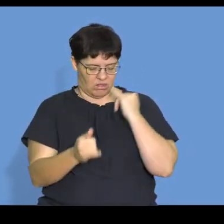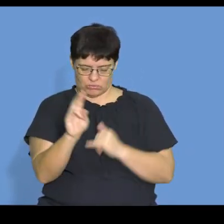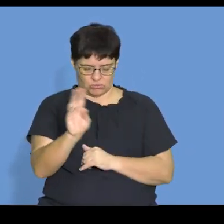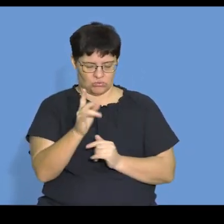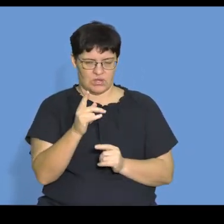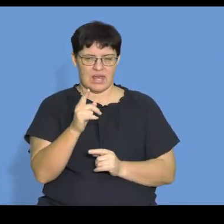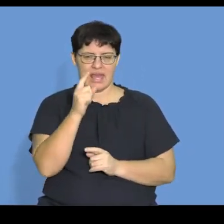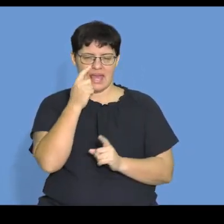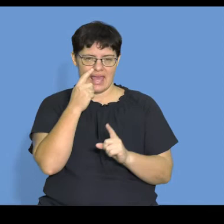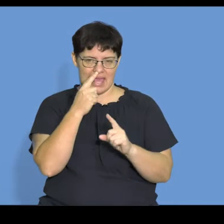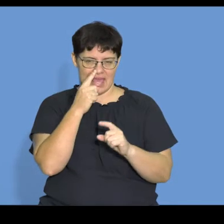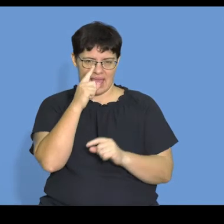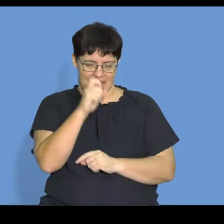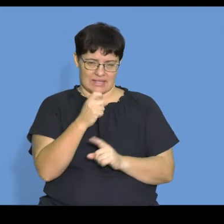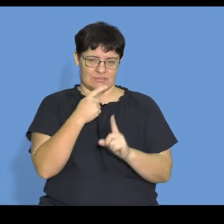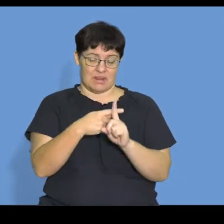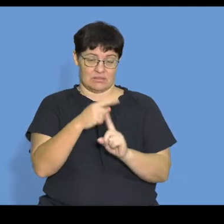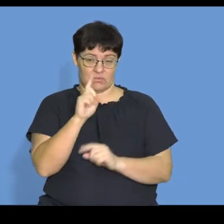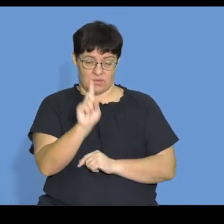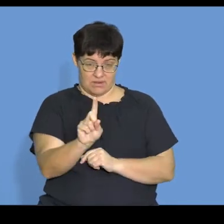x plus 1